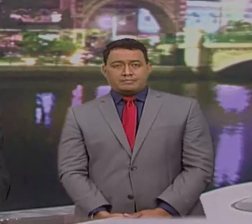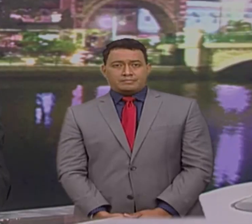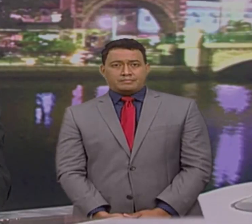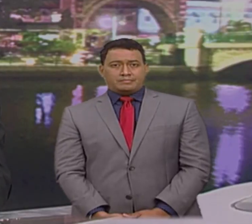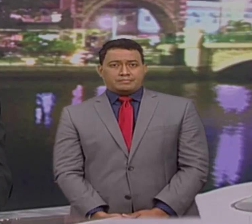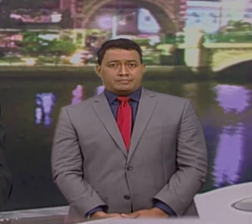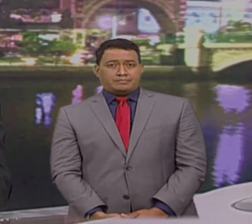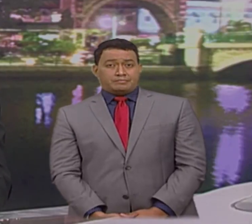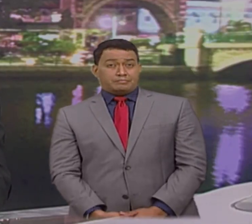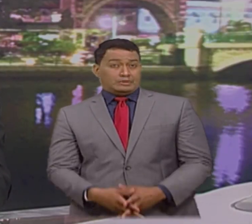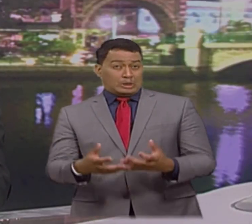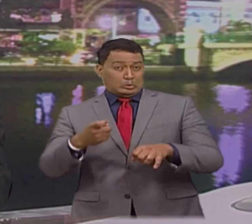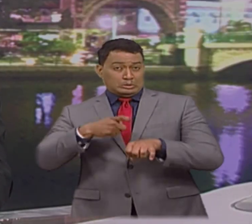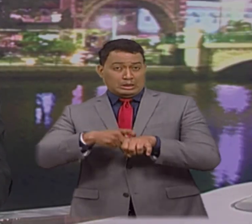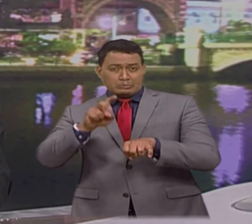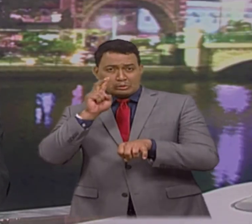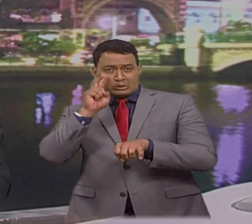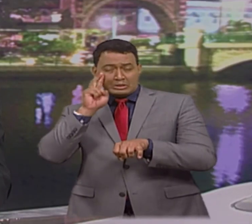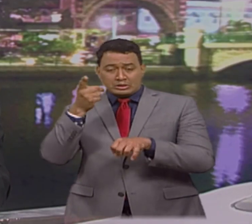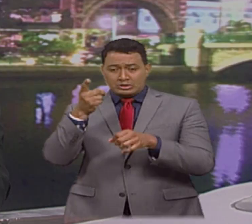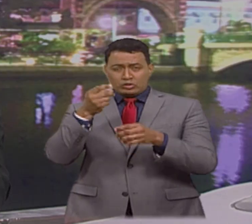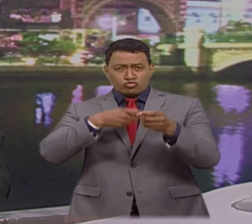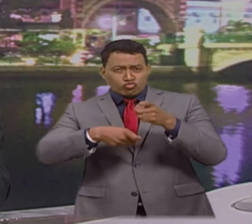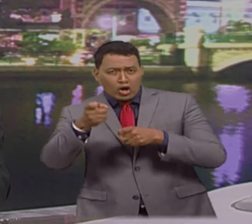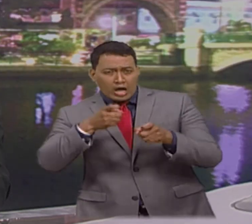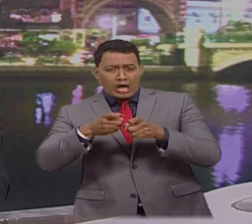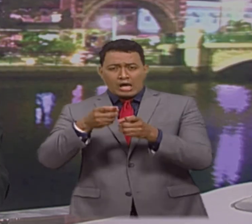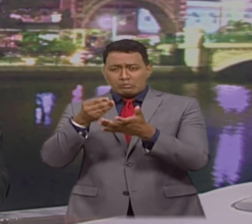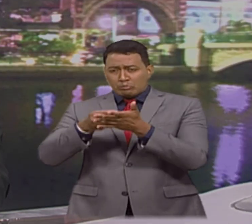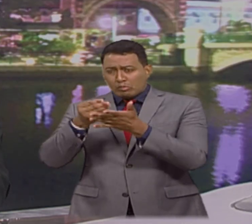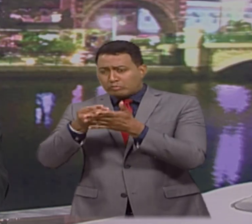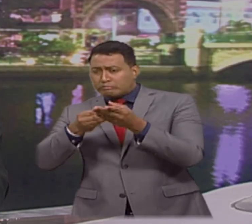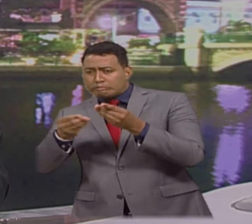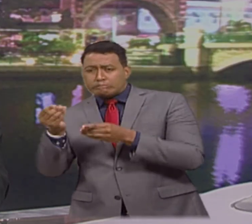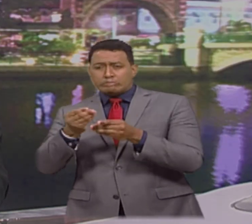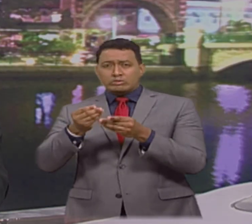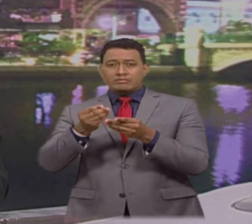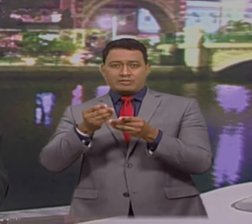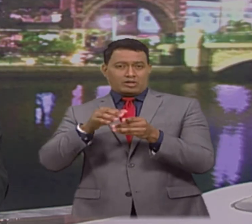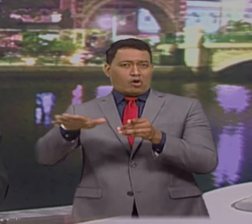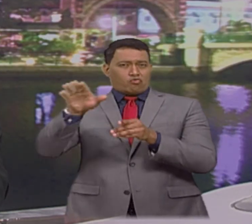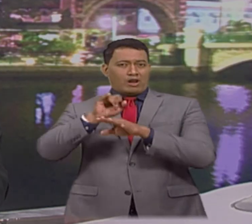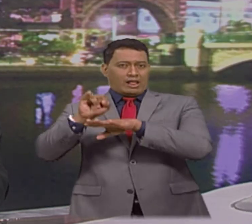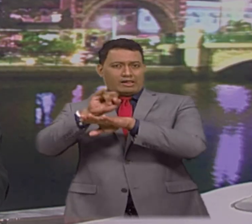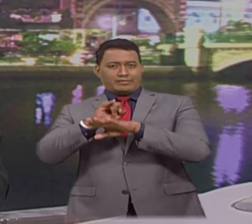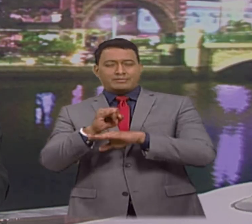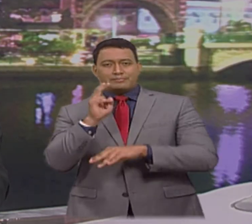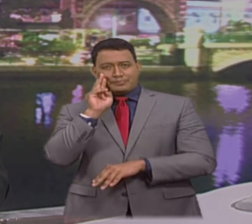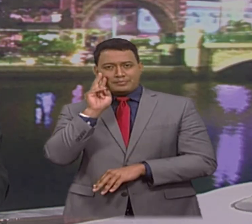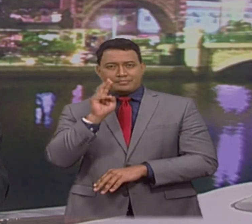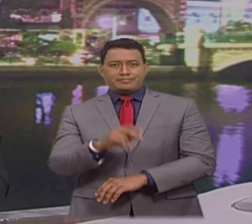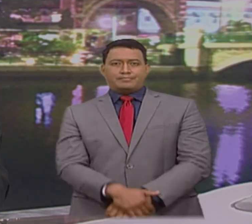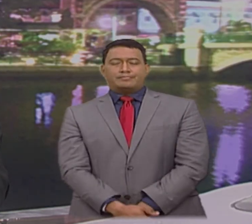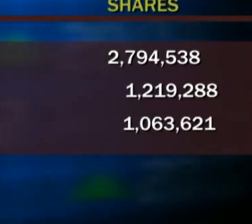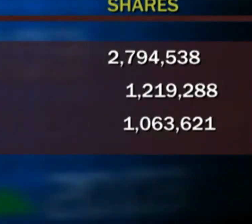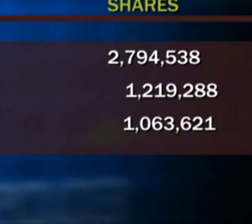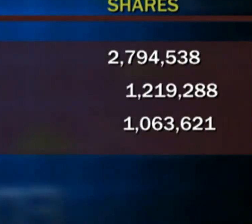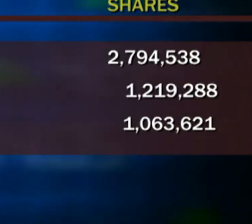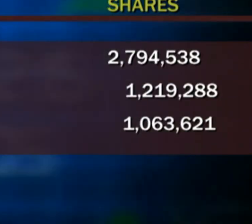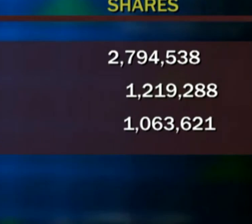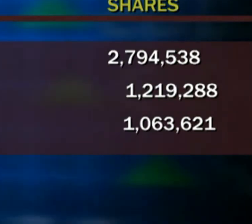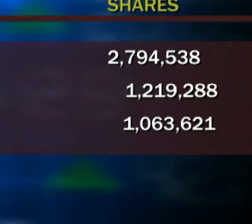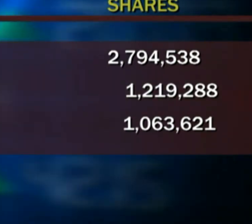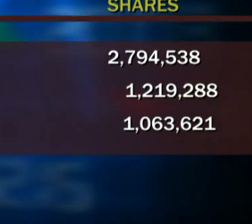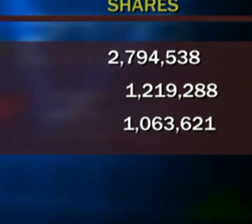economies. Time now to take a look at how stocks traded on selected exchanges across the region. Up first is